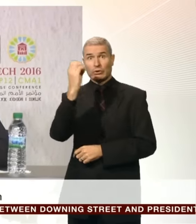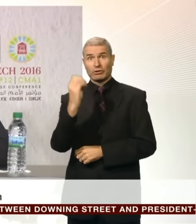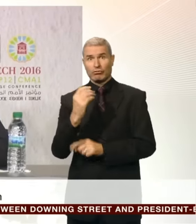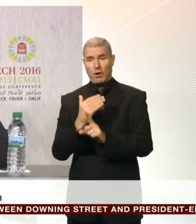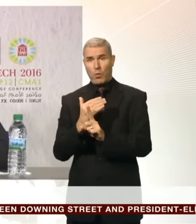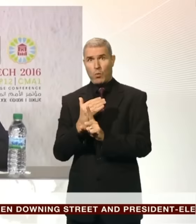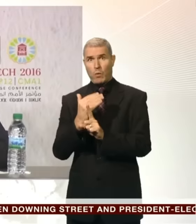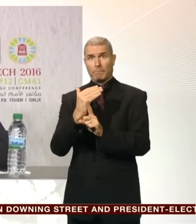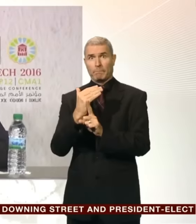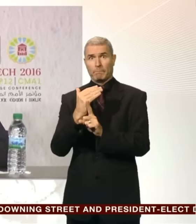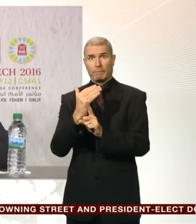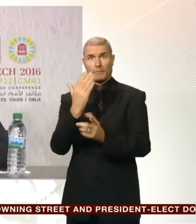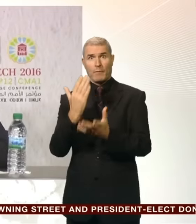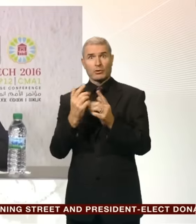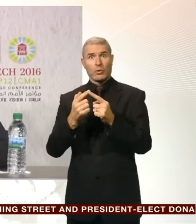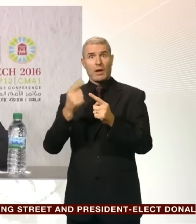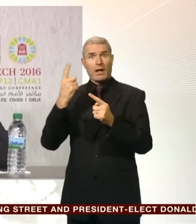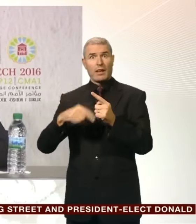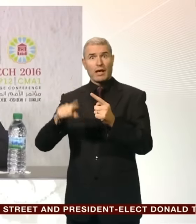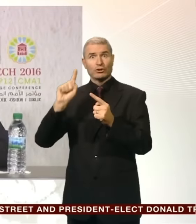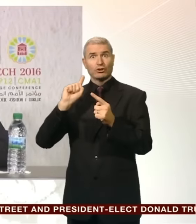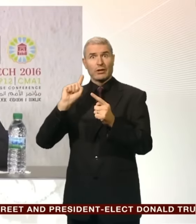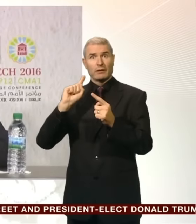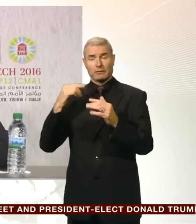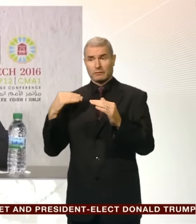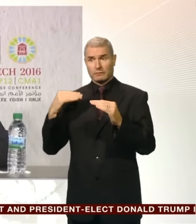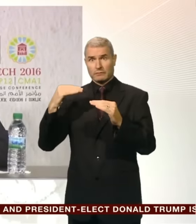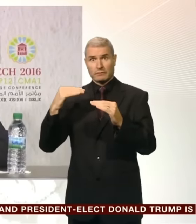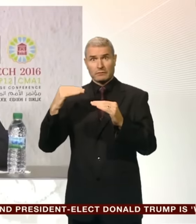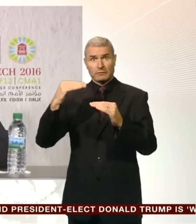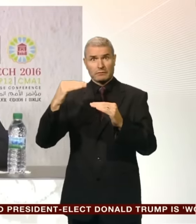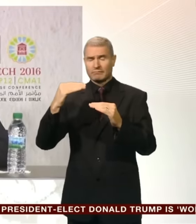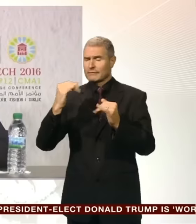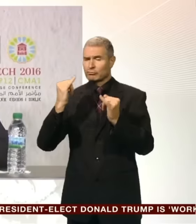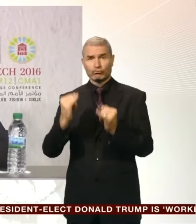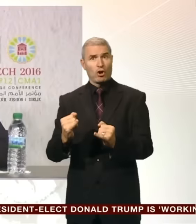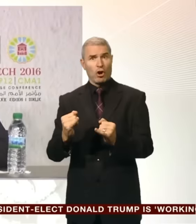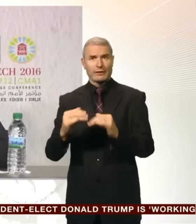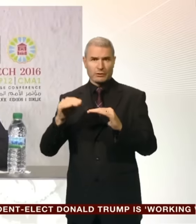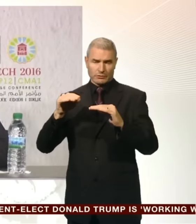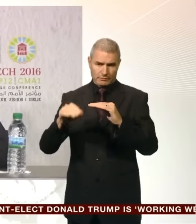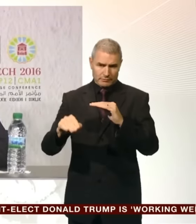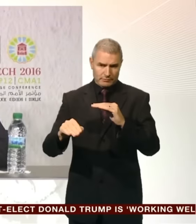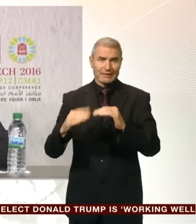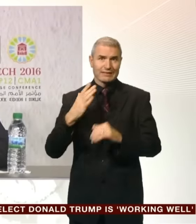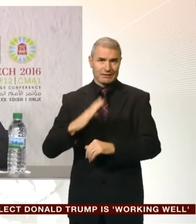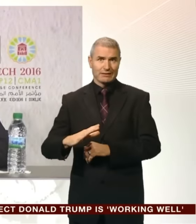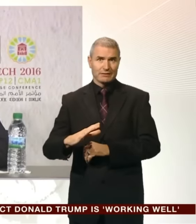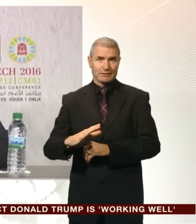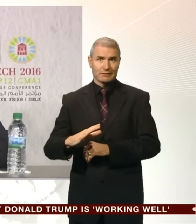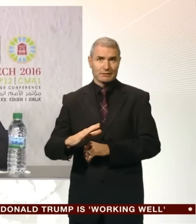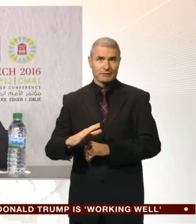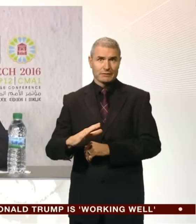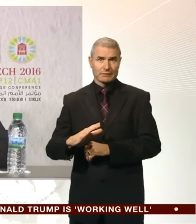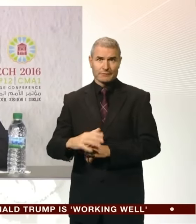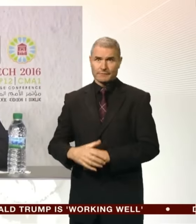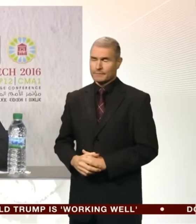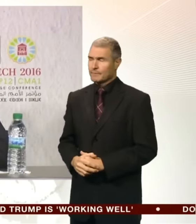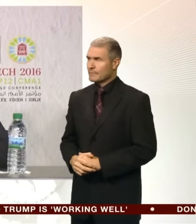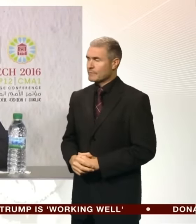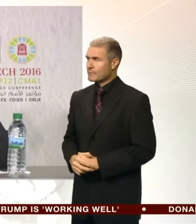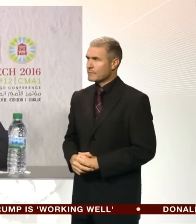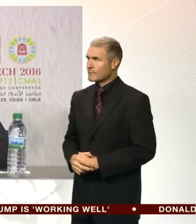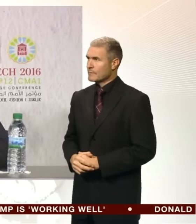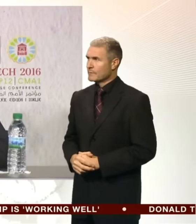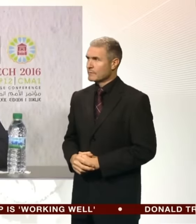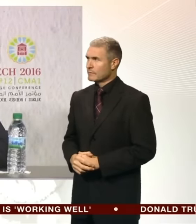level, and we are going to a bit the wrong direction if you think of this 1.5 degree warming level, which